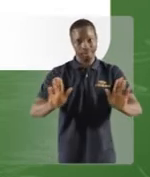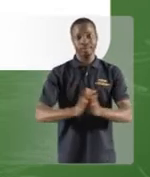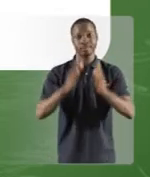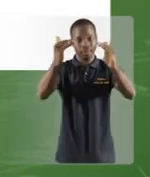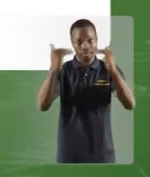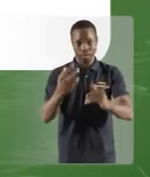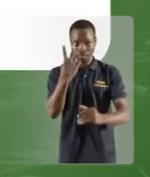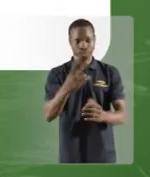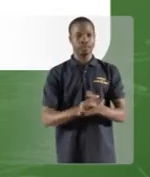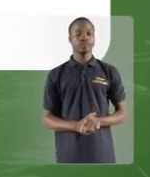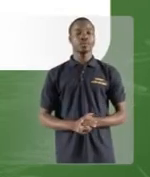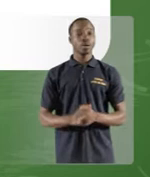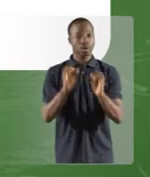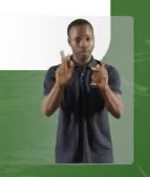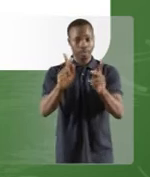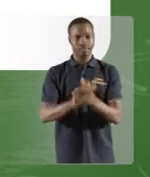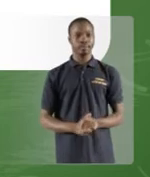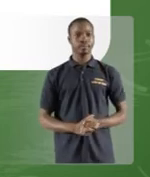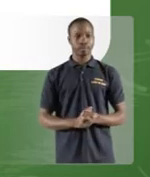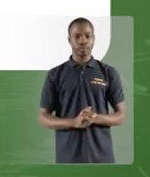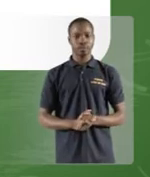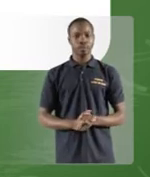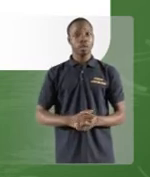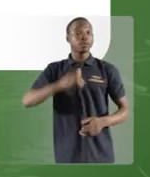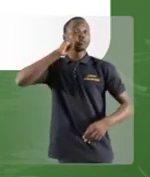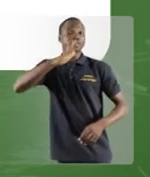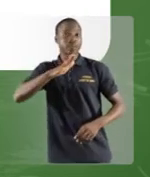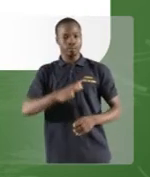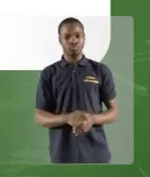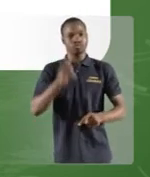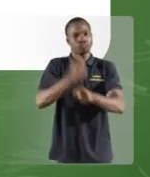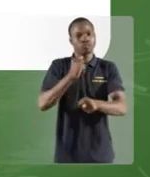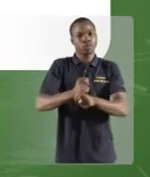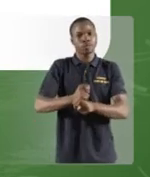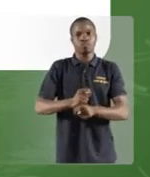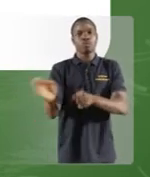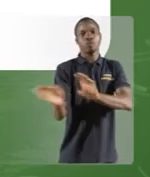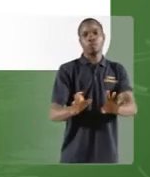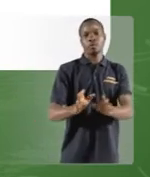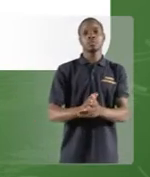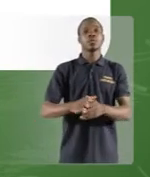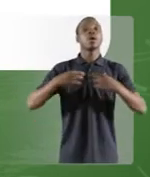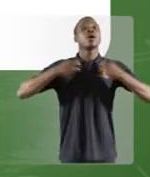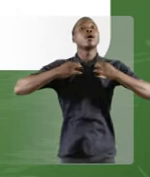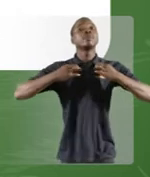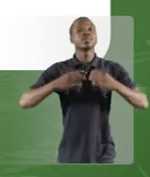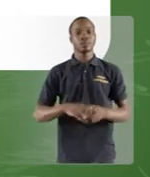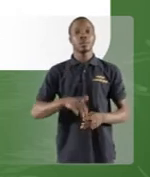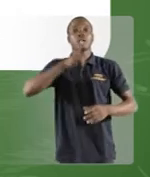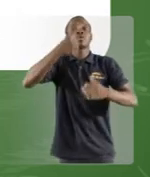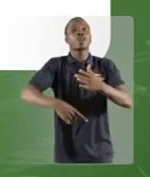fashion show. Okay, number 2, a woman whose job is to make clothes is a